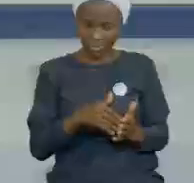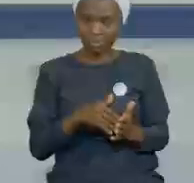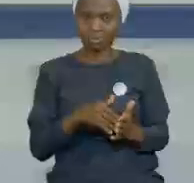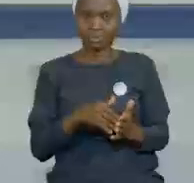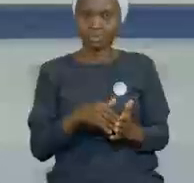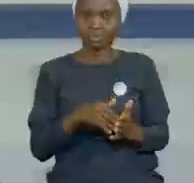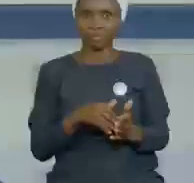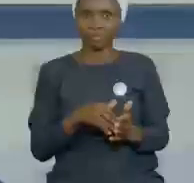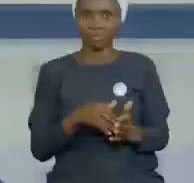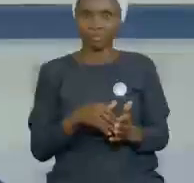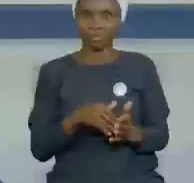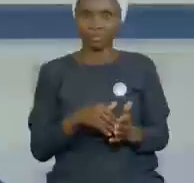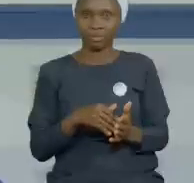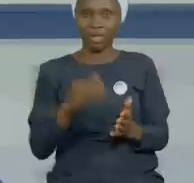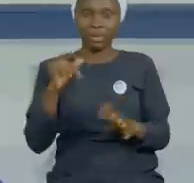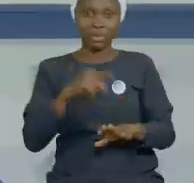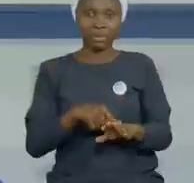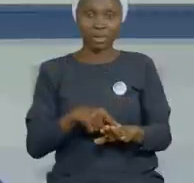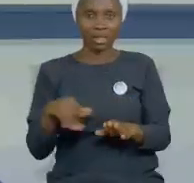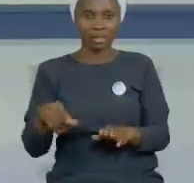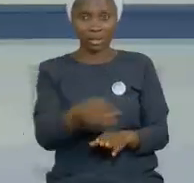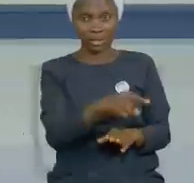anymore. By the time they passed the second day,